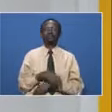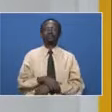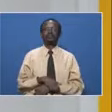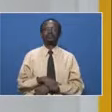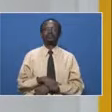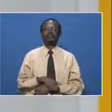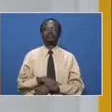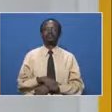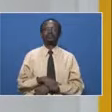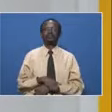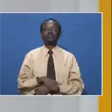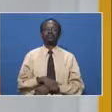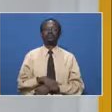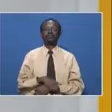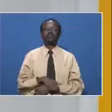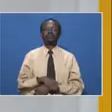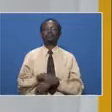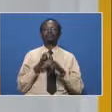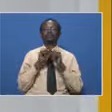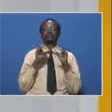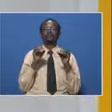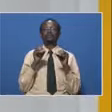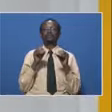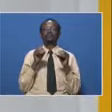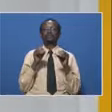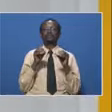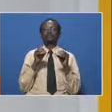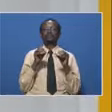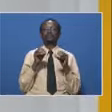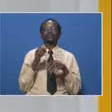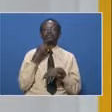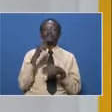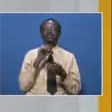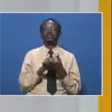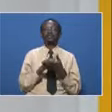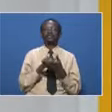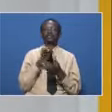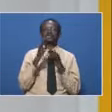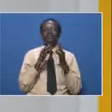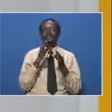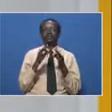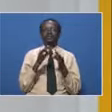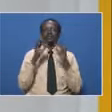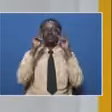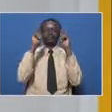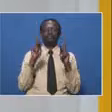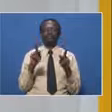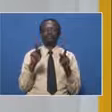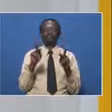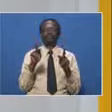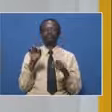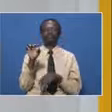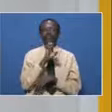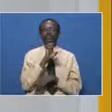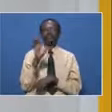Not out of choice, but forced. But forced. Okay. So what I'm trying to tell you, why? if Kisumu East and